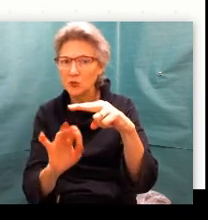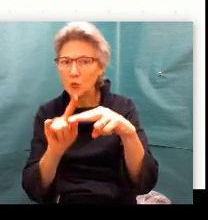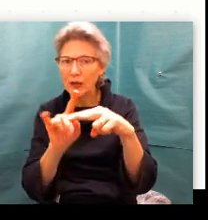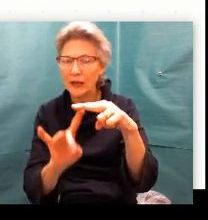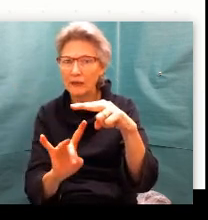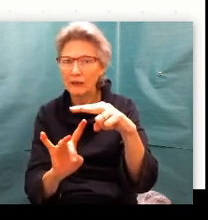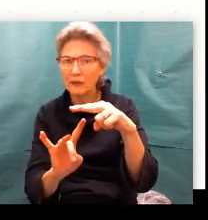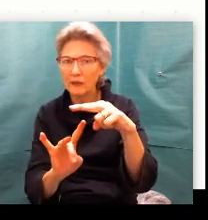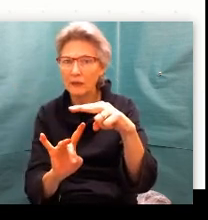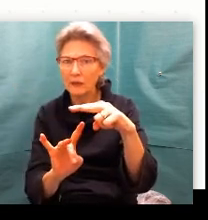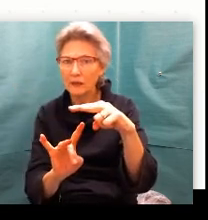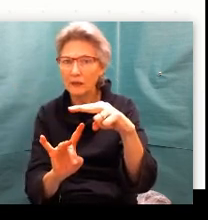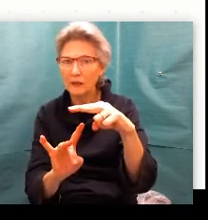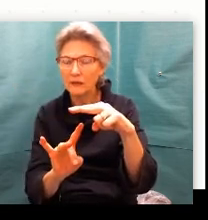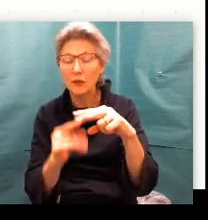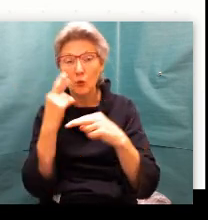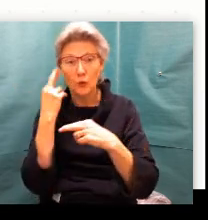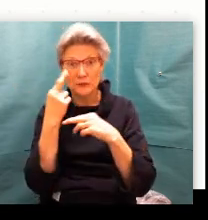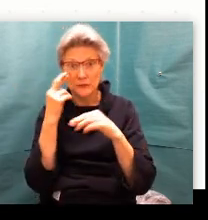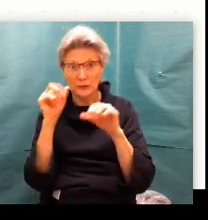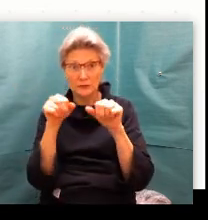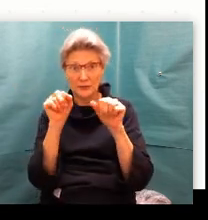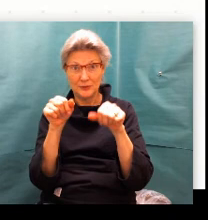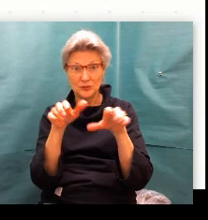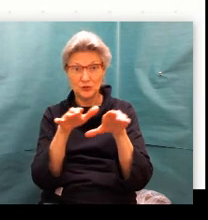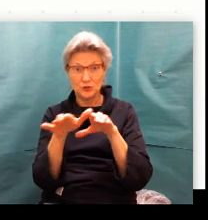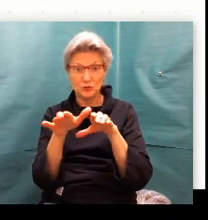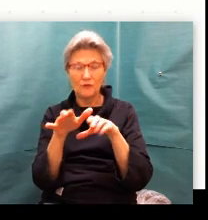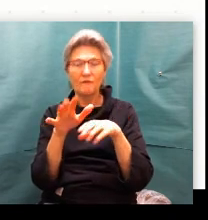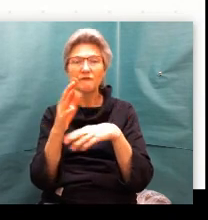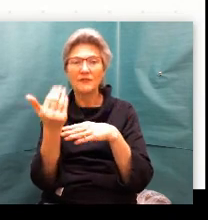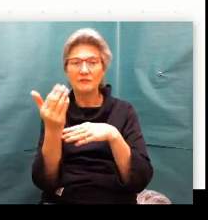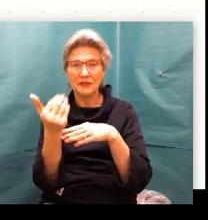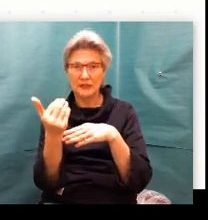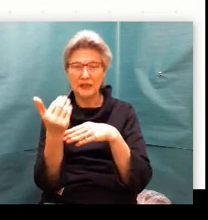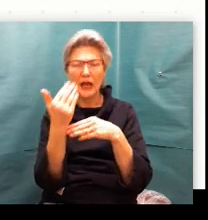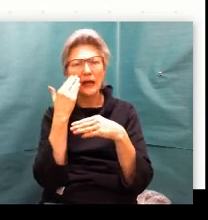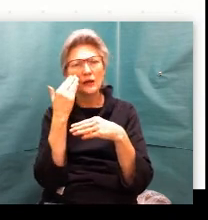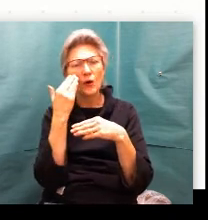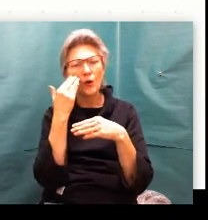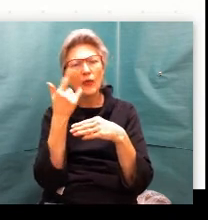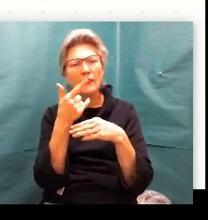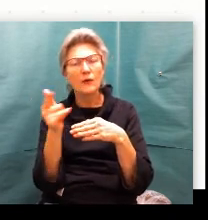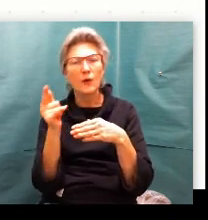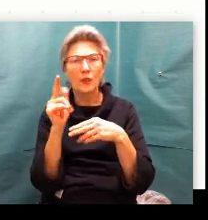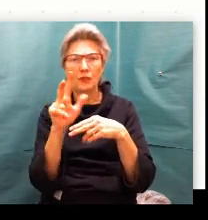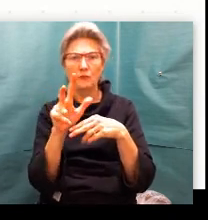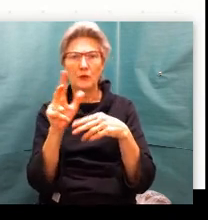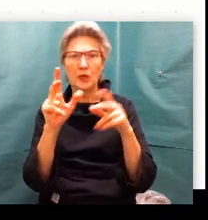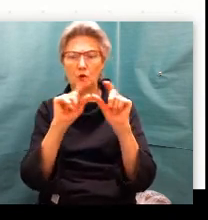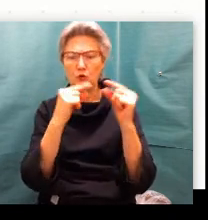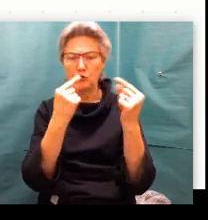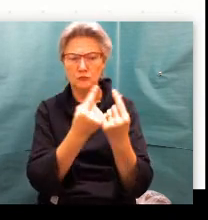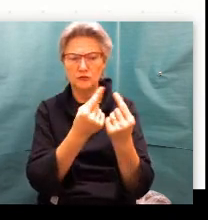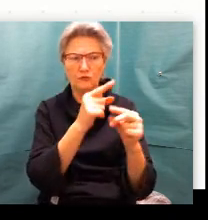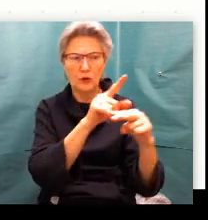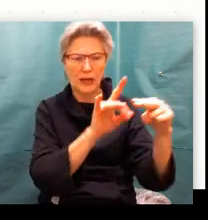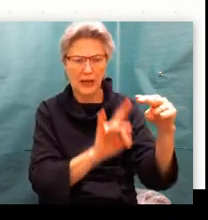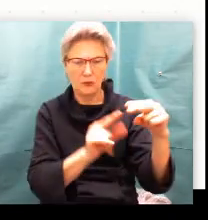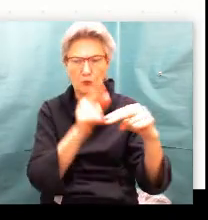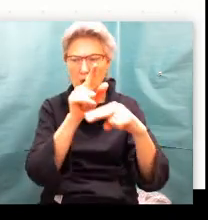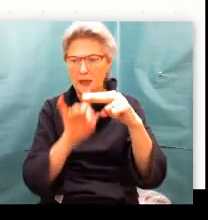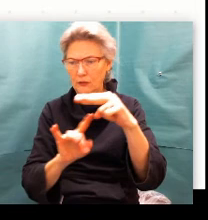1/8. The reason I was able to do 15 is because I know that there are 3 groups of 1/8